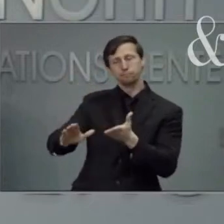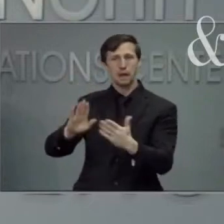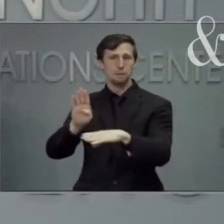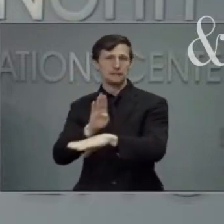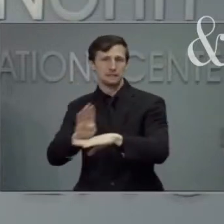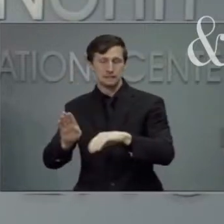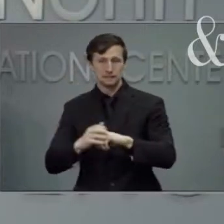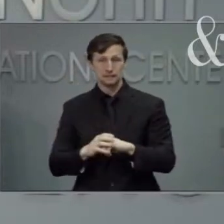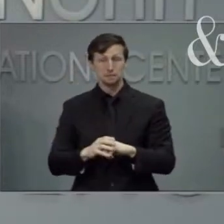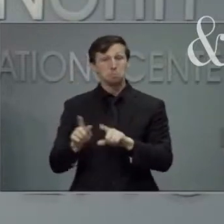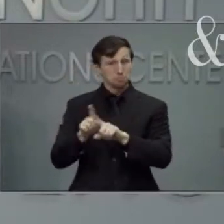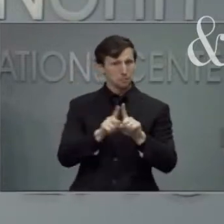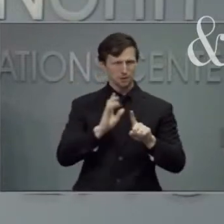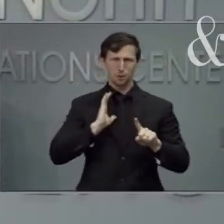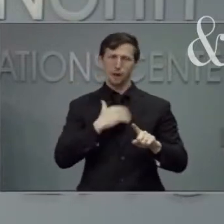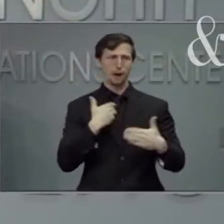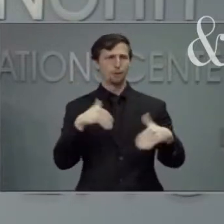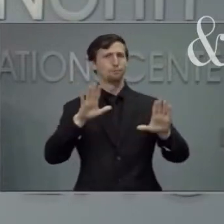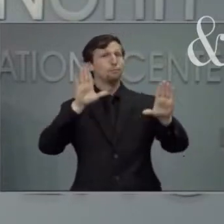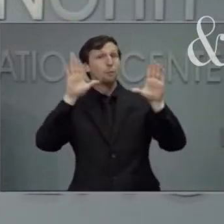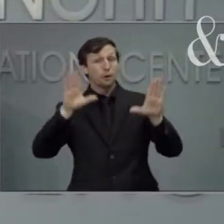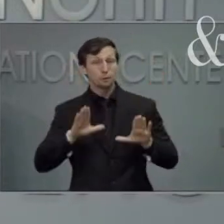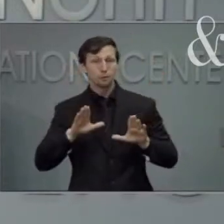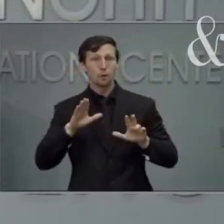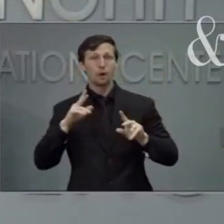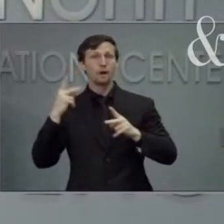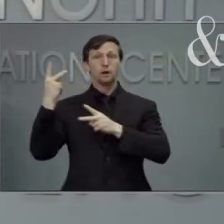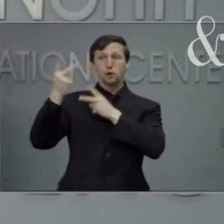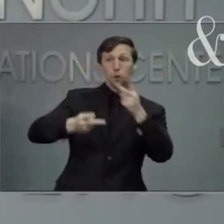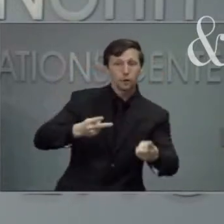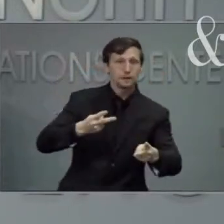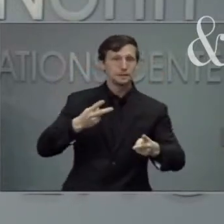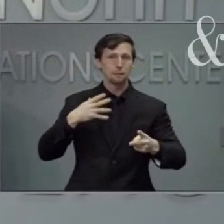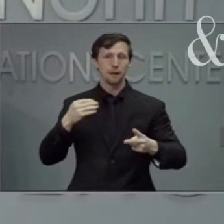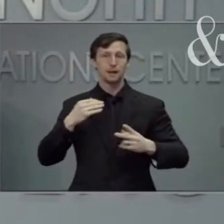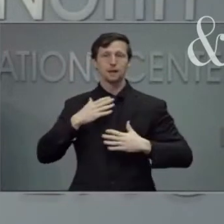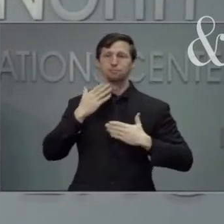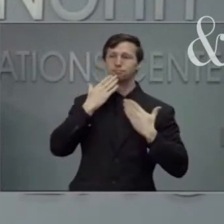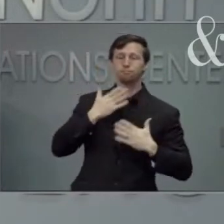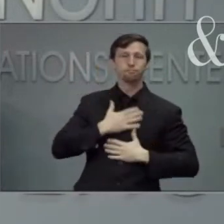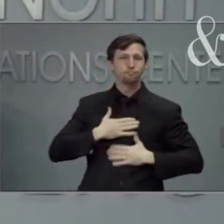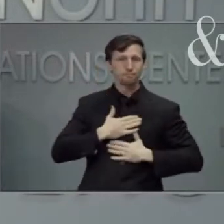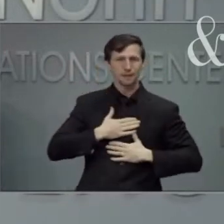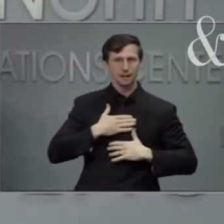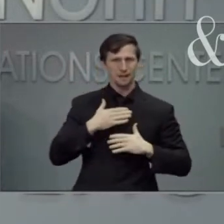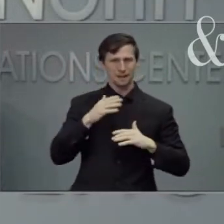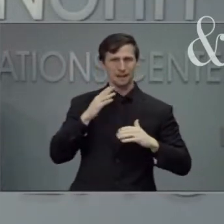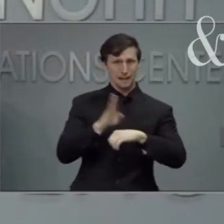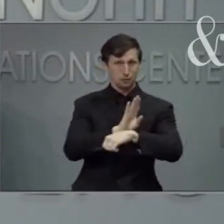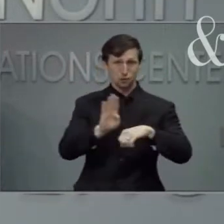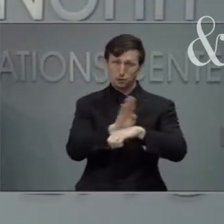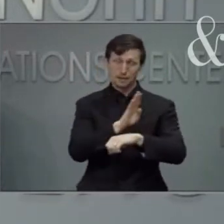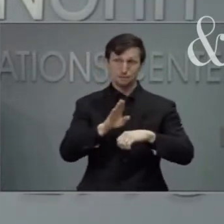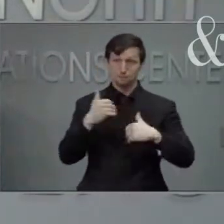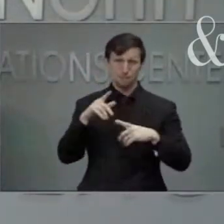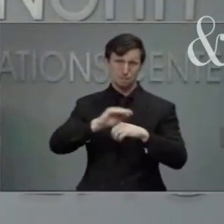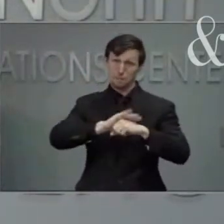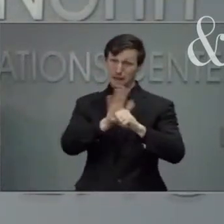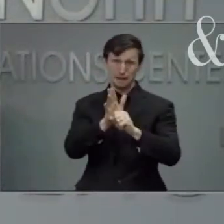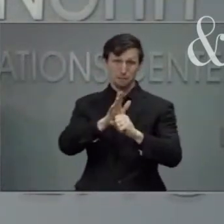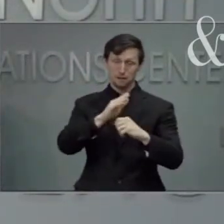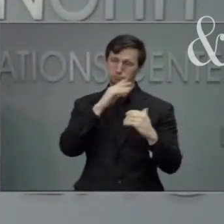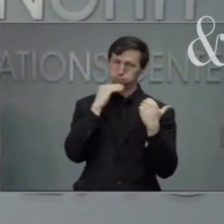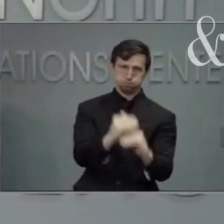great tourism and hospitality industry, which has been hit so hard by the pandemic. And we know bars